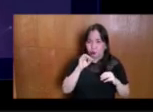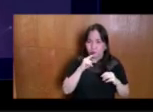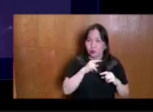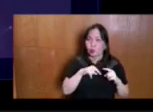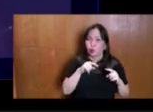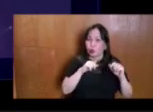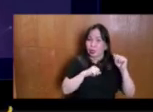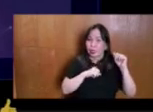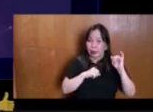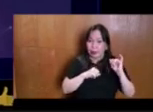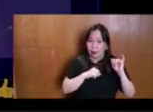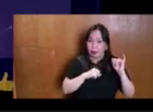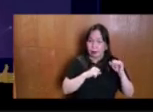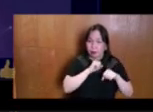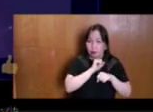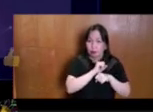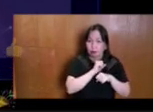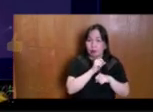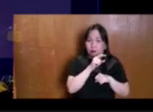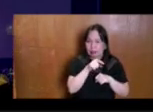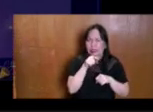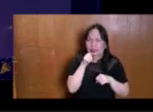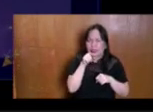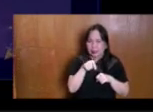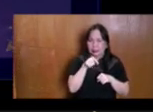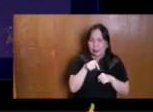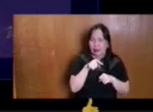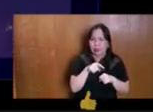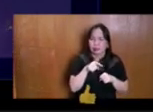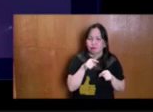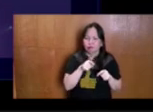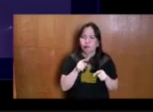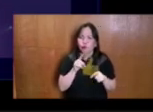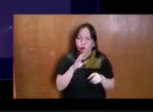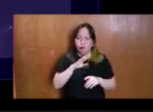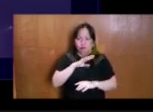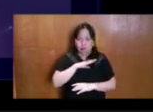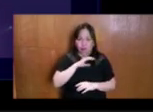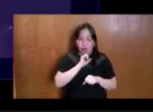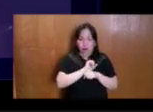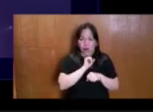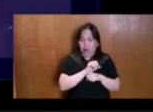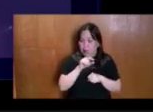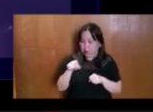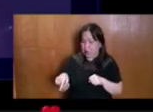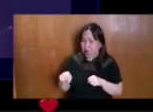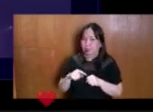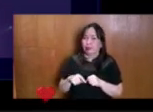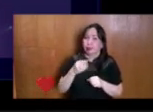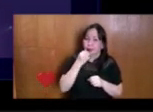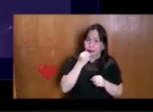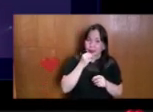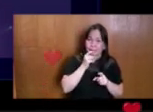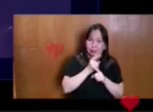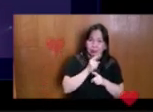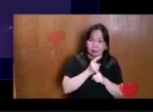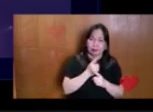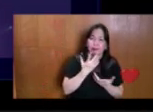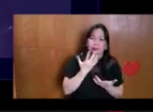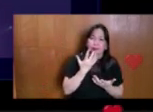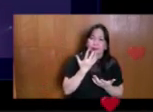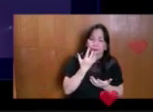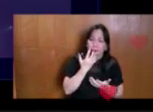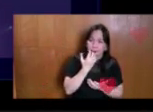operators cannot operate with their stomach empty. Suboptimal nutritionally, meaning